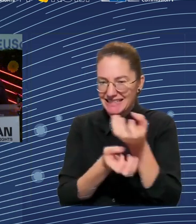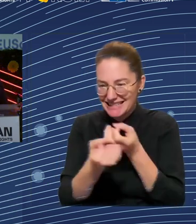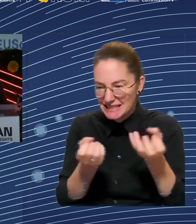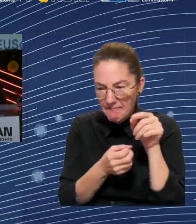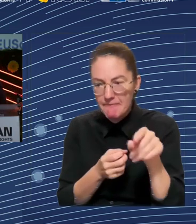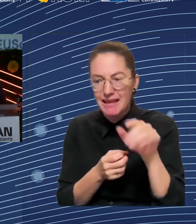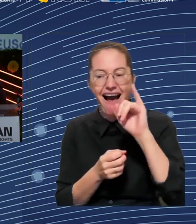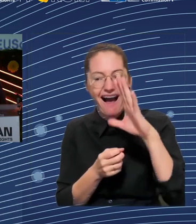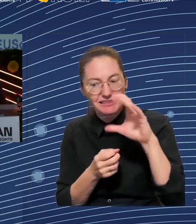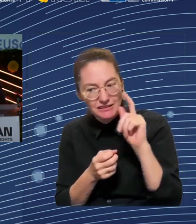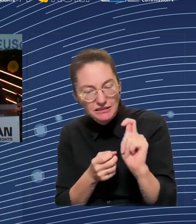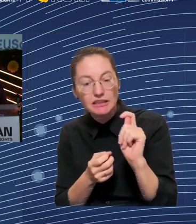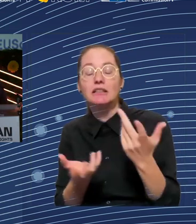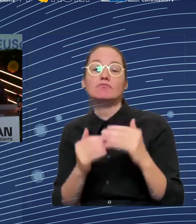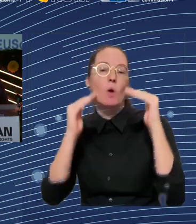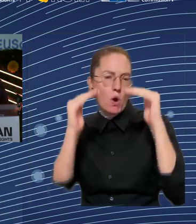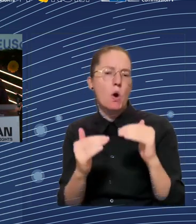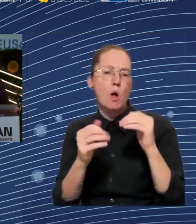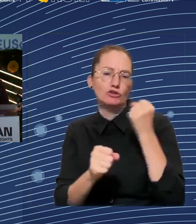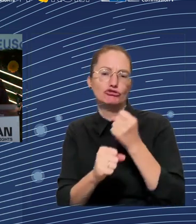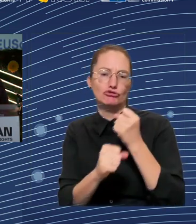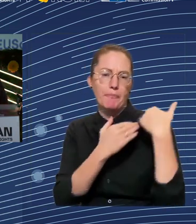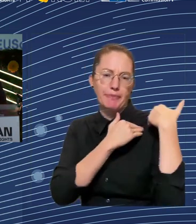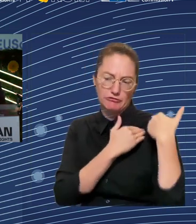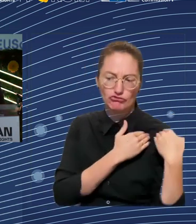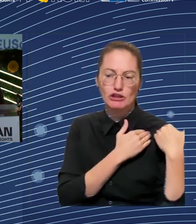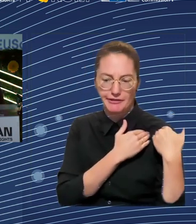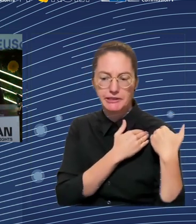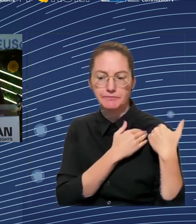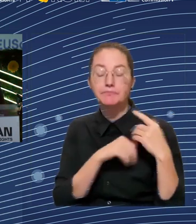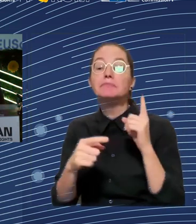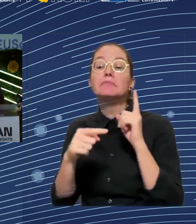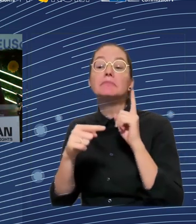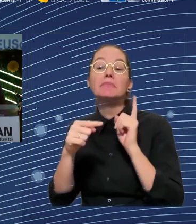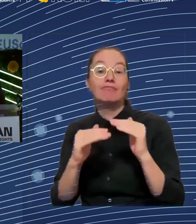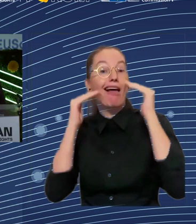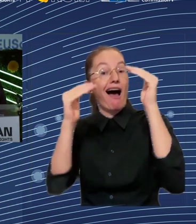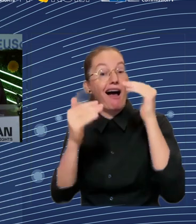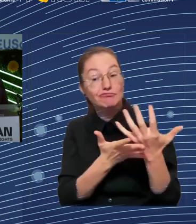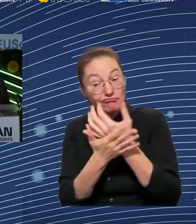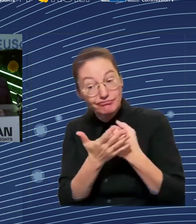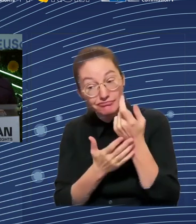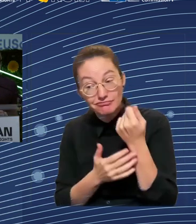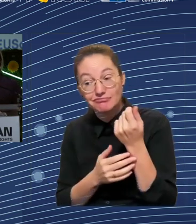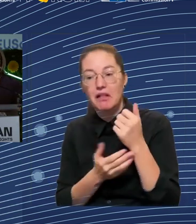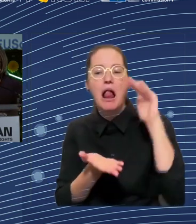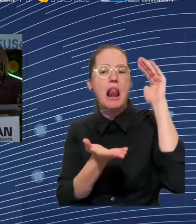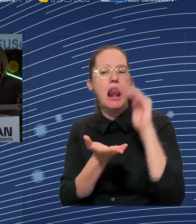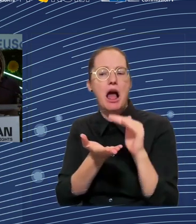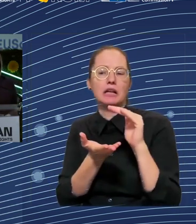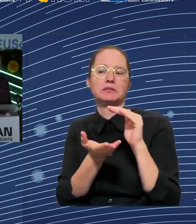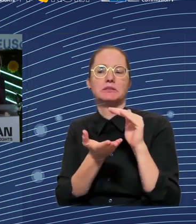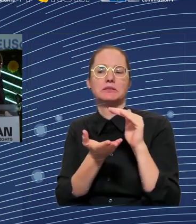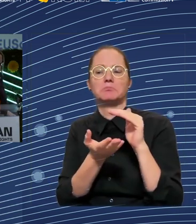in these occupations and sectors. So with these words, I give the floor to my colleague Jakub to take us through the